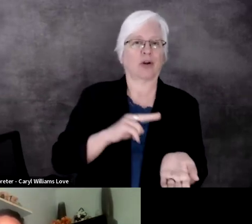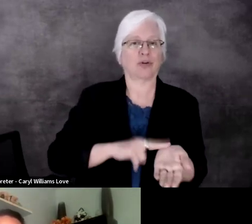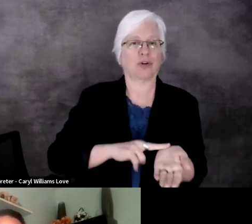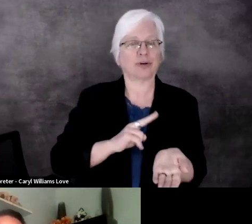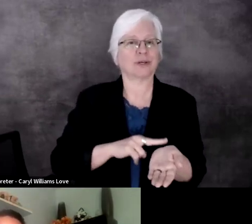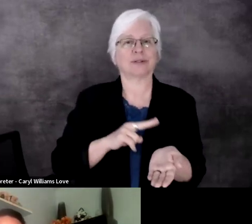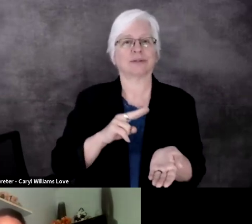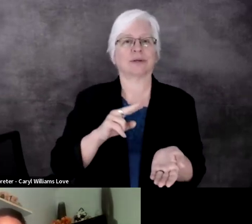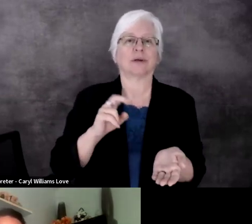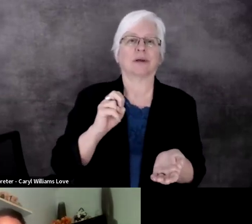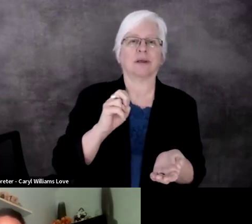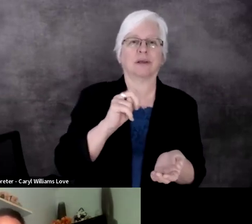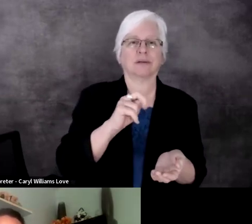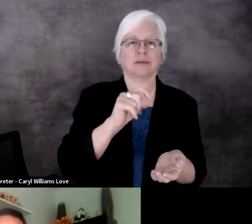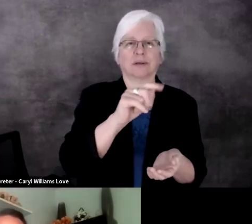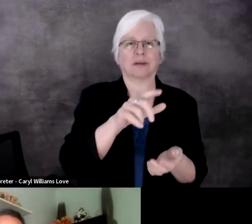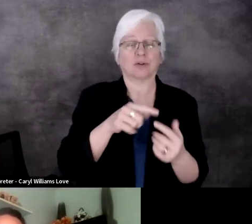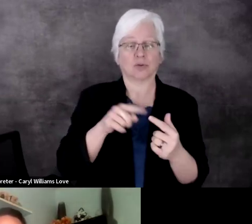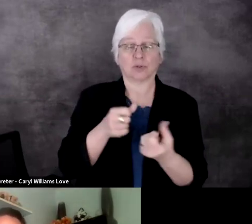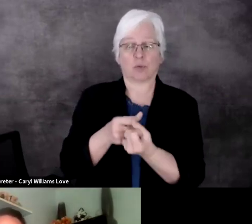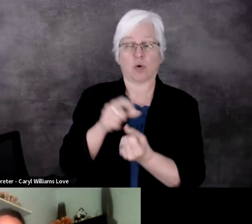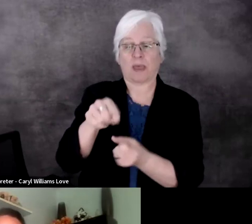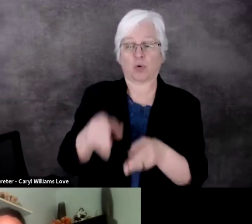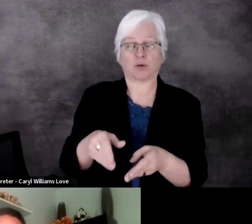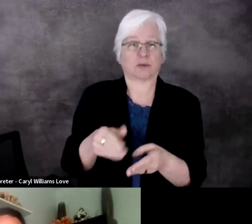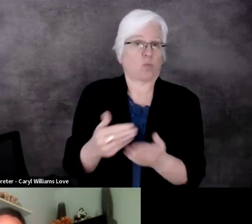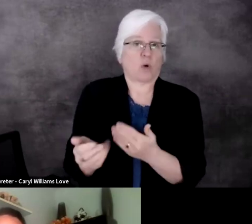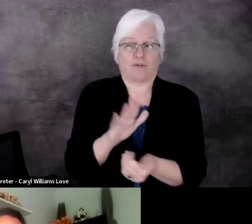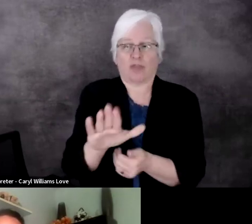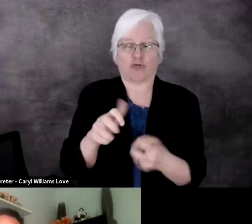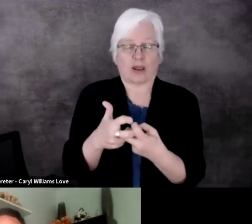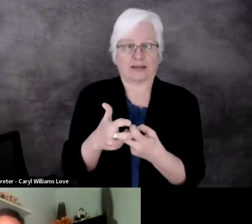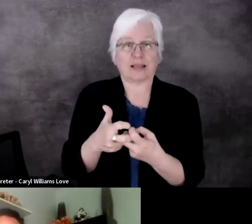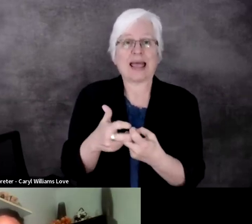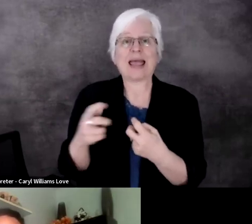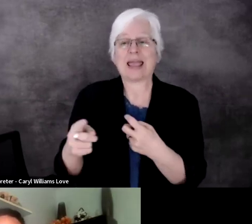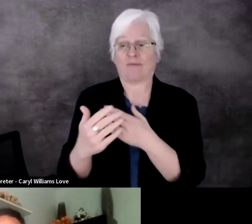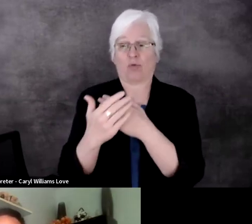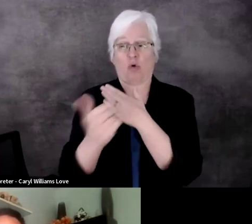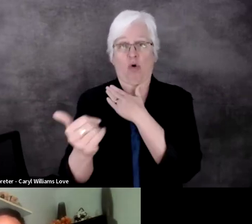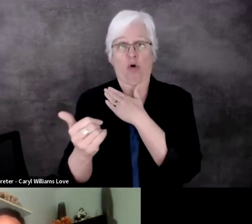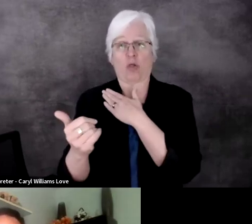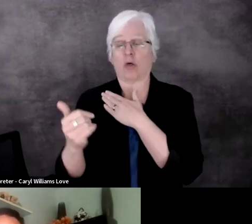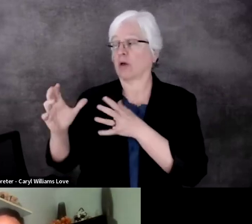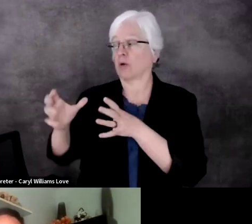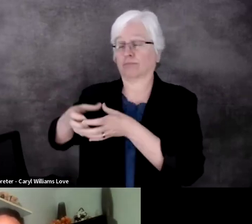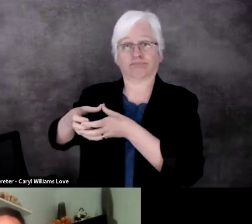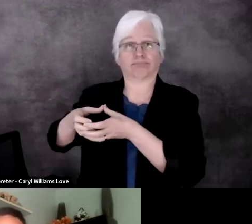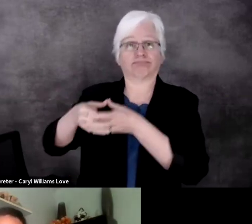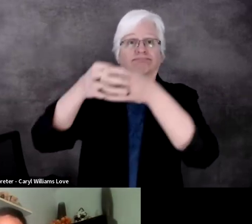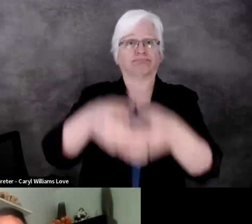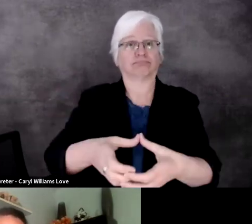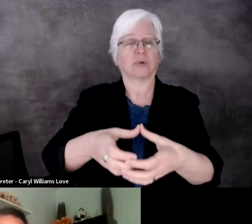person regardless of what the crisis is. So if they're calling and you're going out, being able to go out and support that person